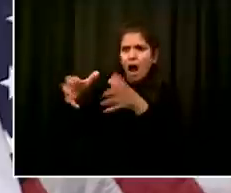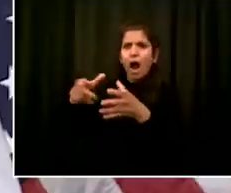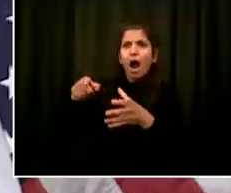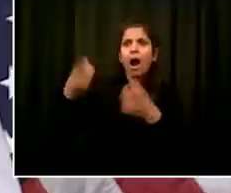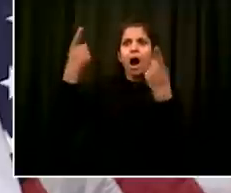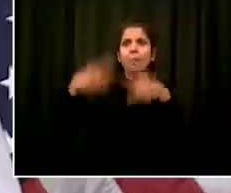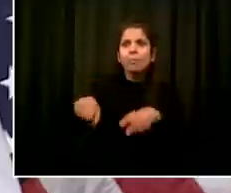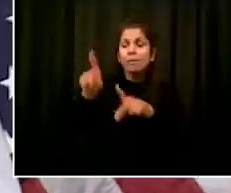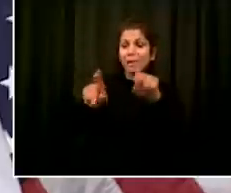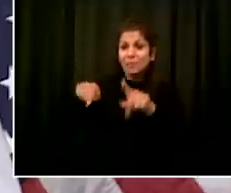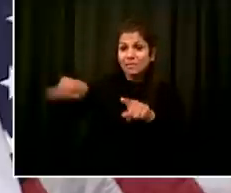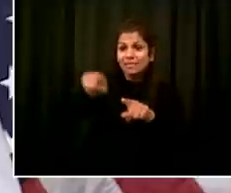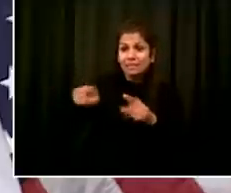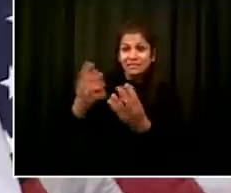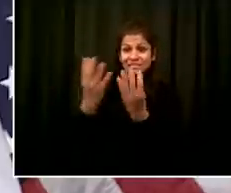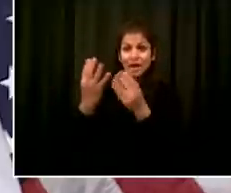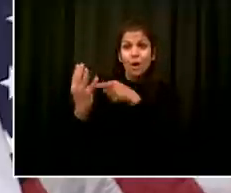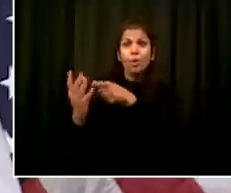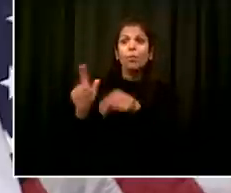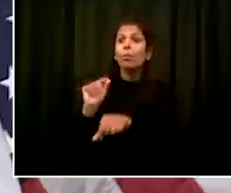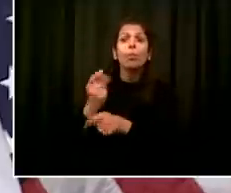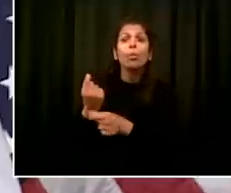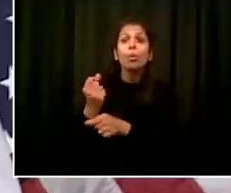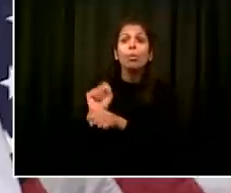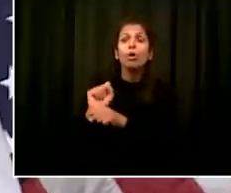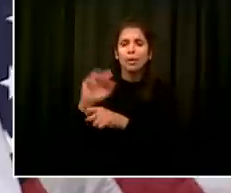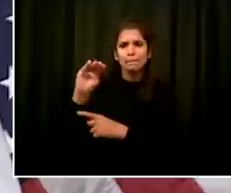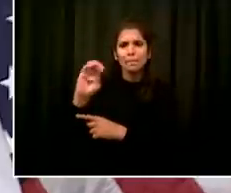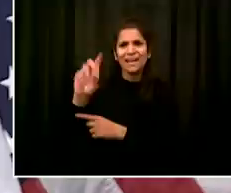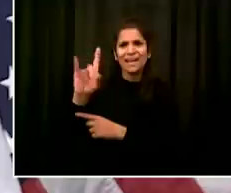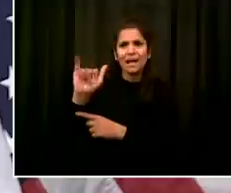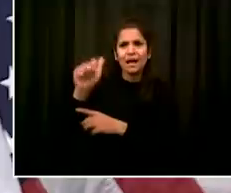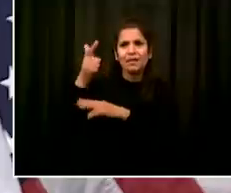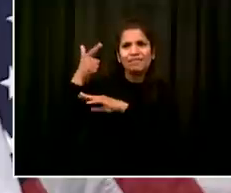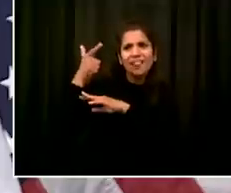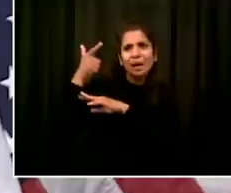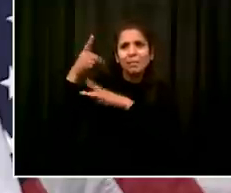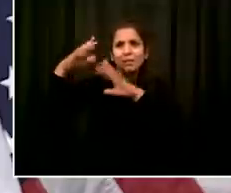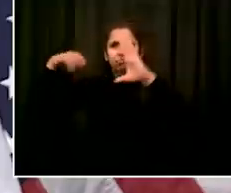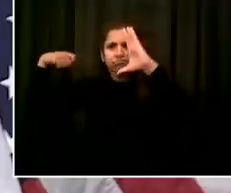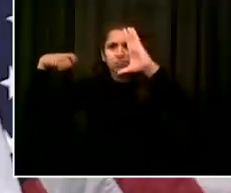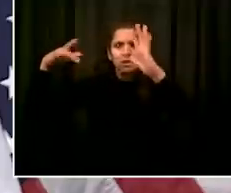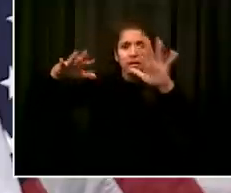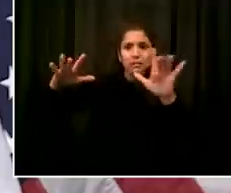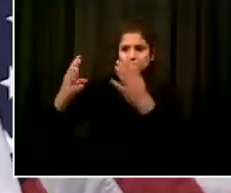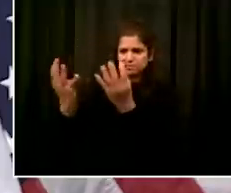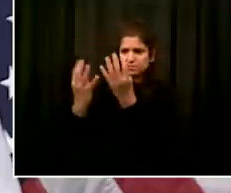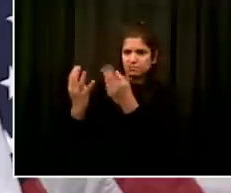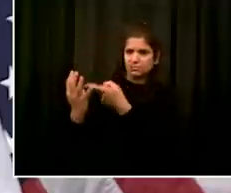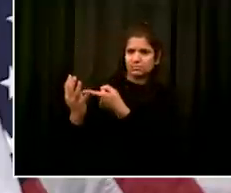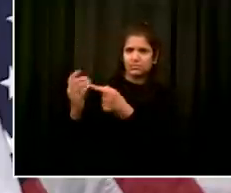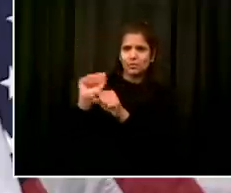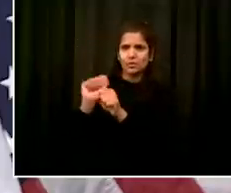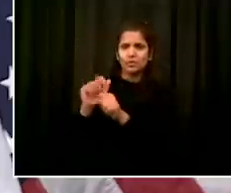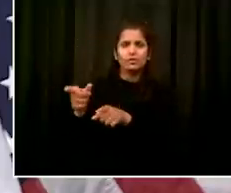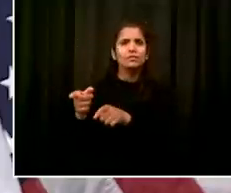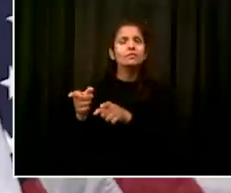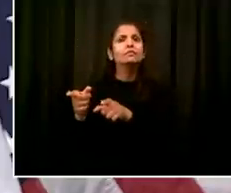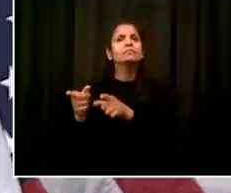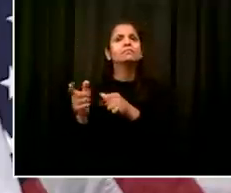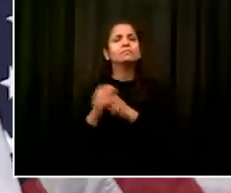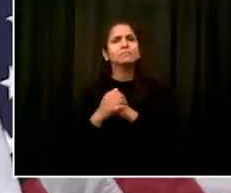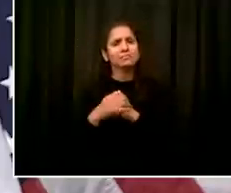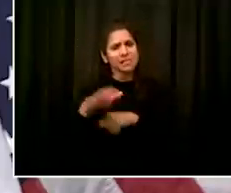I'm wondering what the number is now and if any of those officers are still allowed to police protests while under investigation. And then my